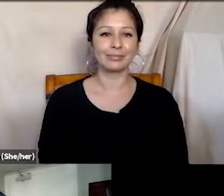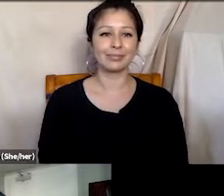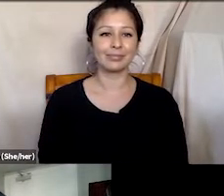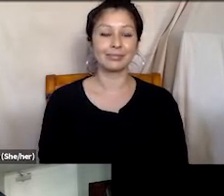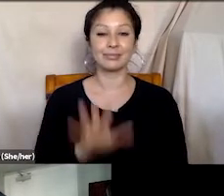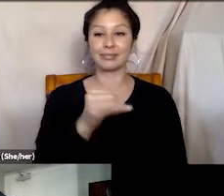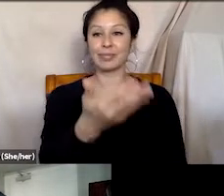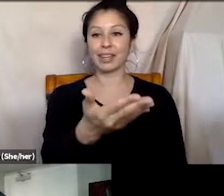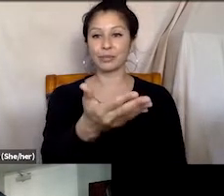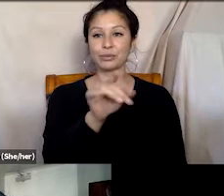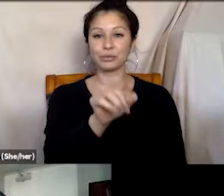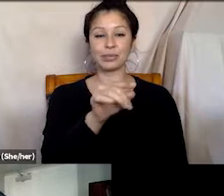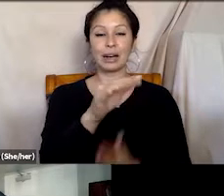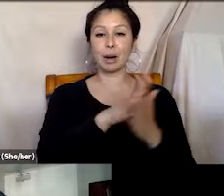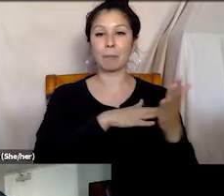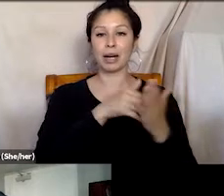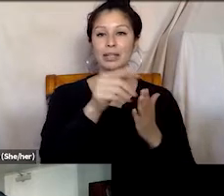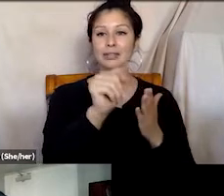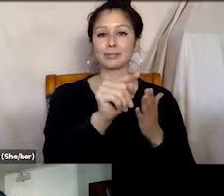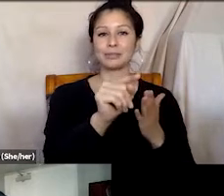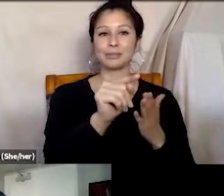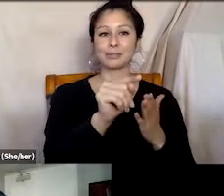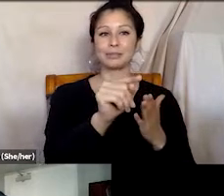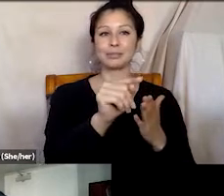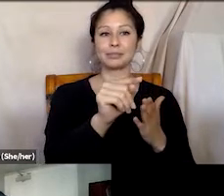So this is a painting of